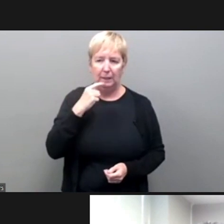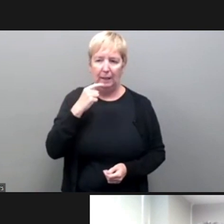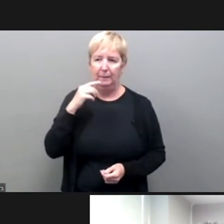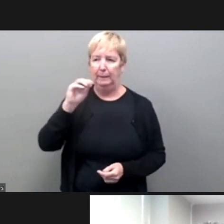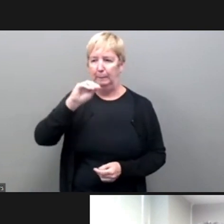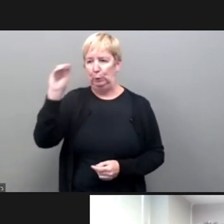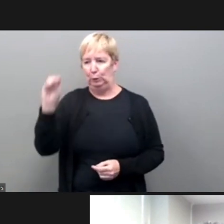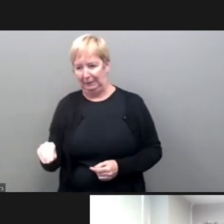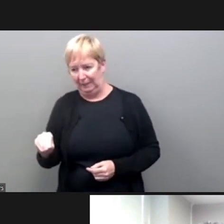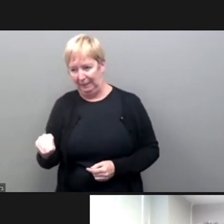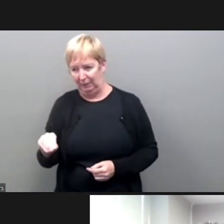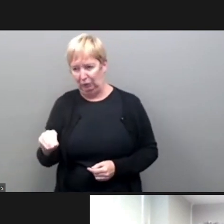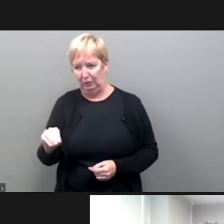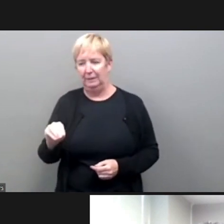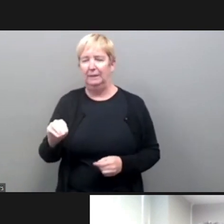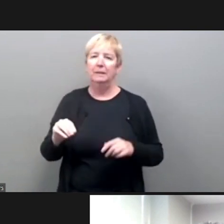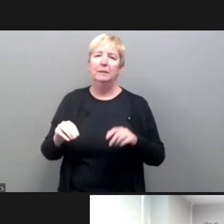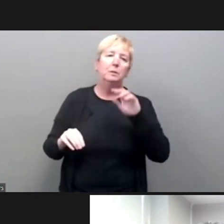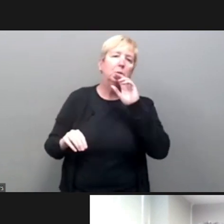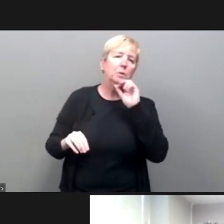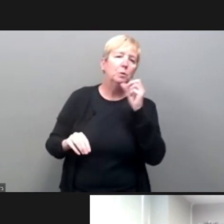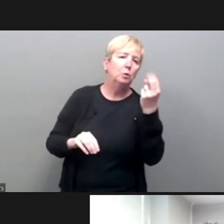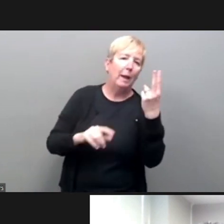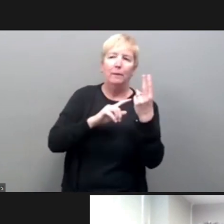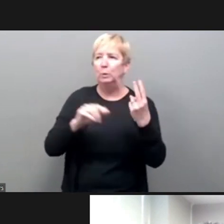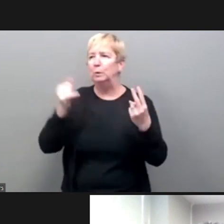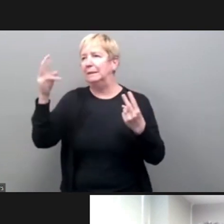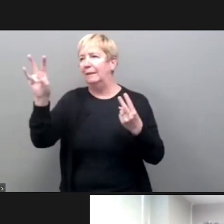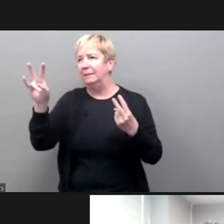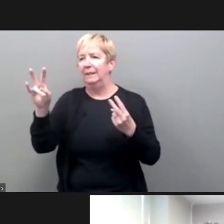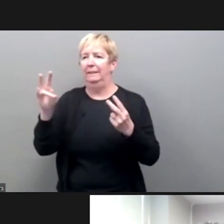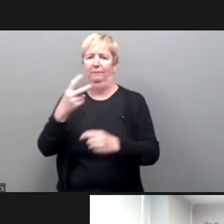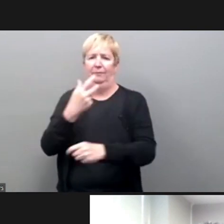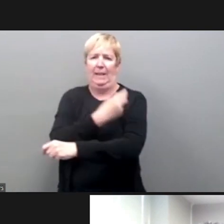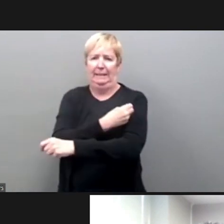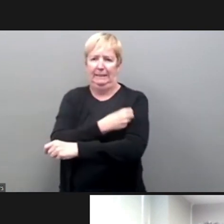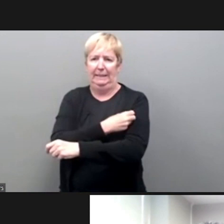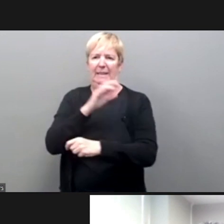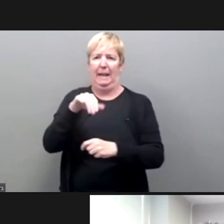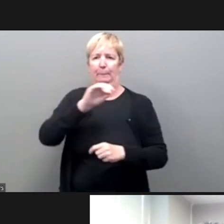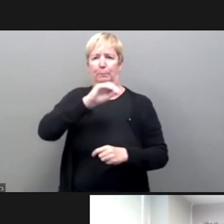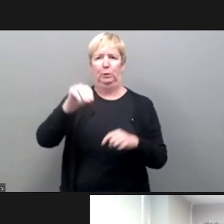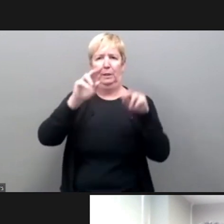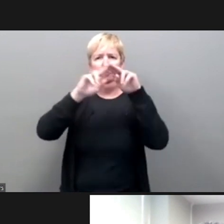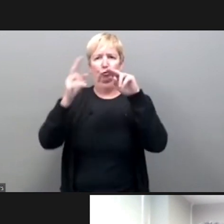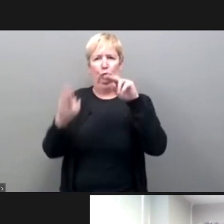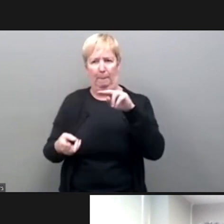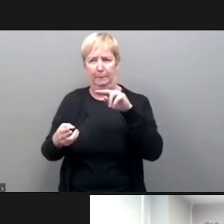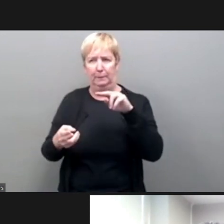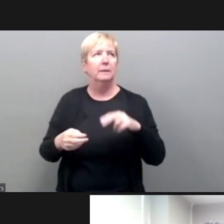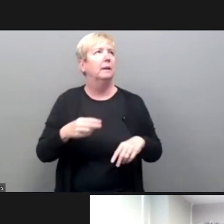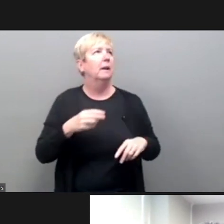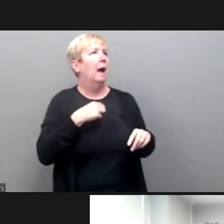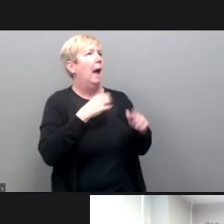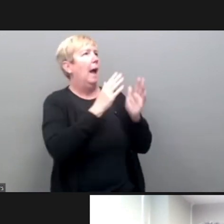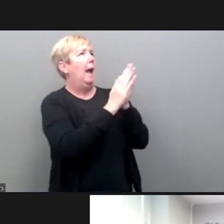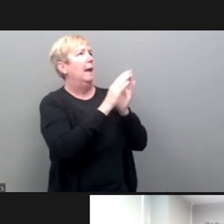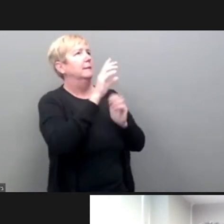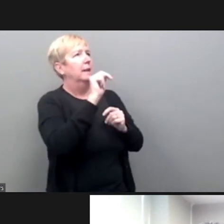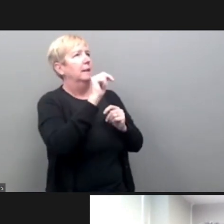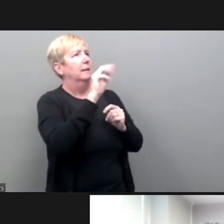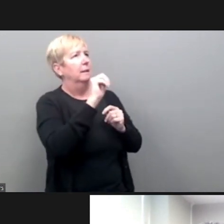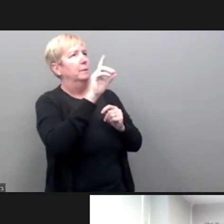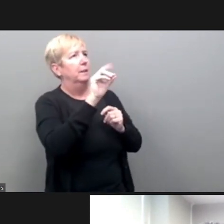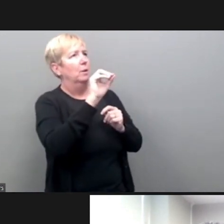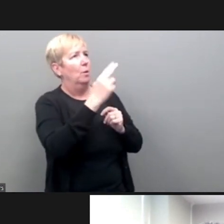vaccinated people ages 12 through 17 had dropped. And when I asked the health department, I was told it was because they changed the coding from